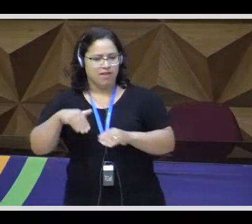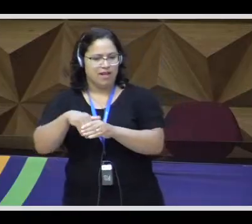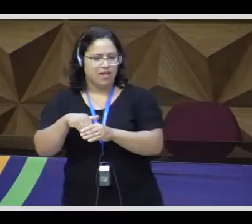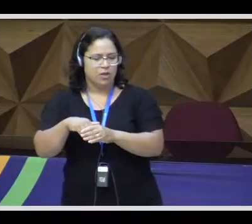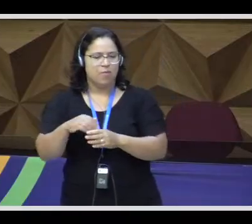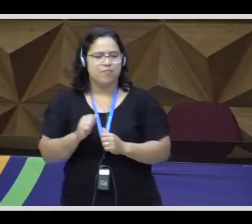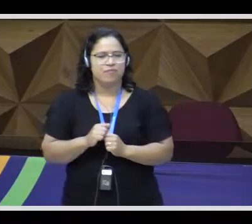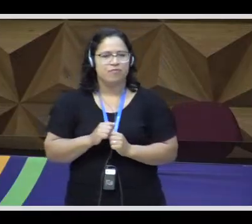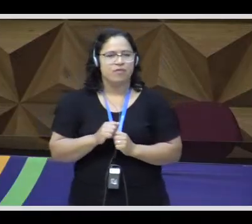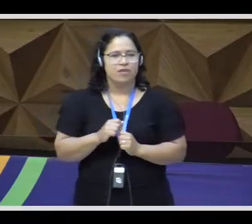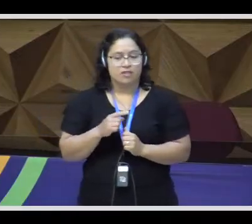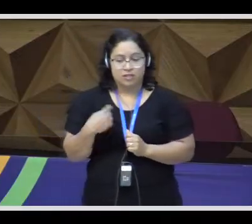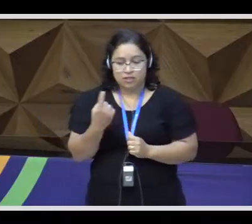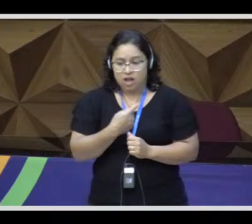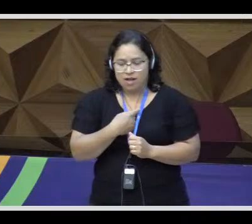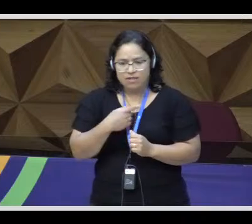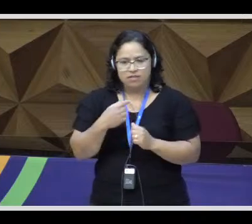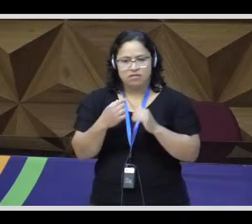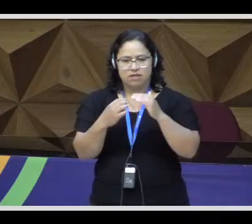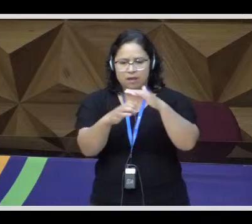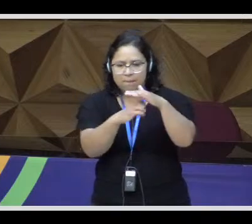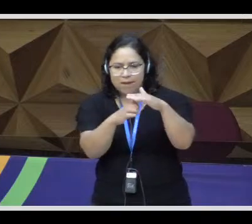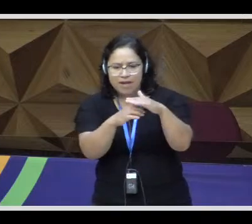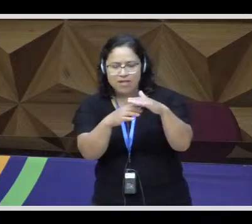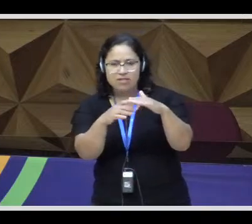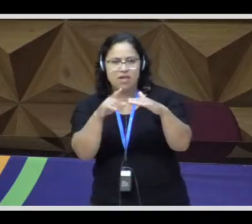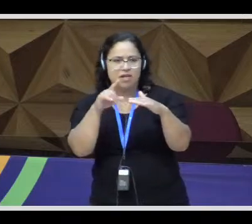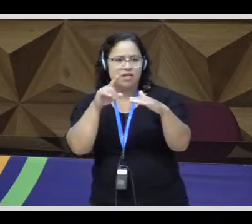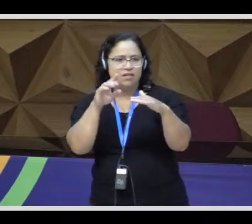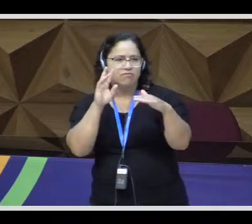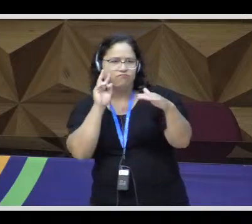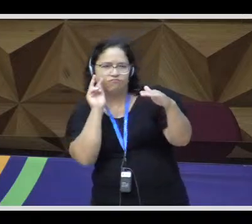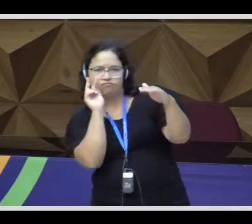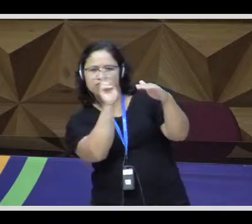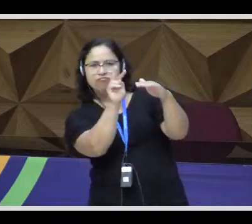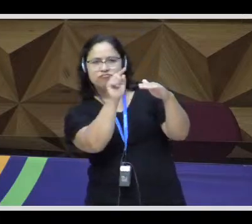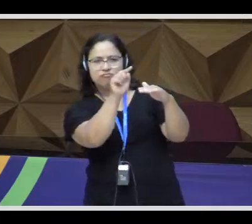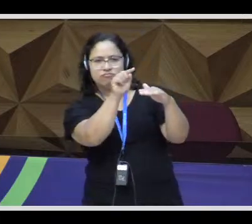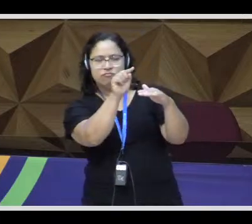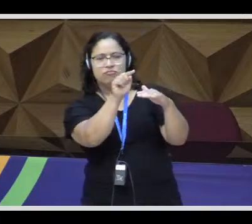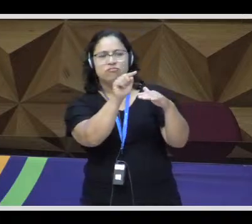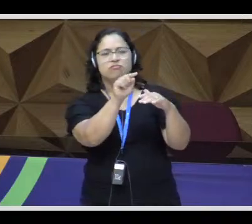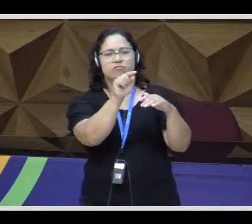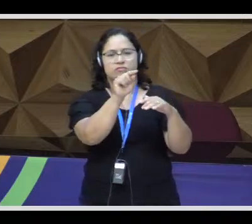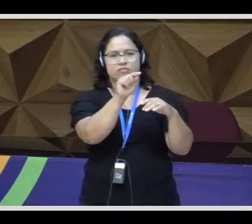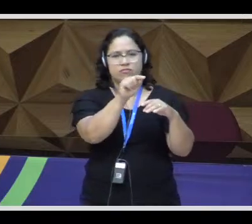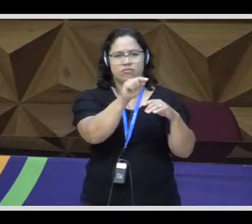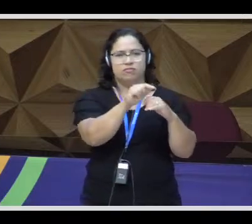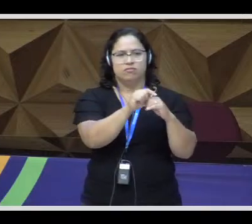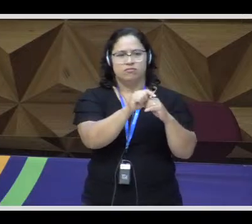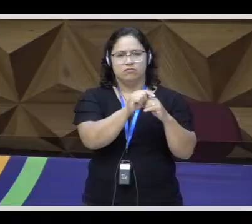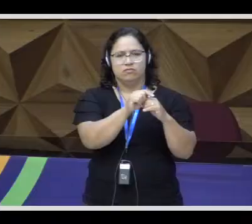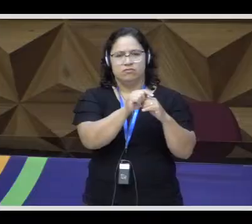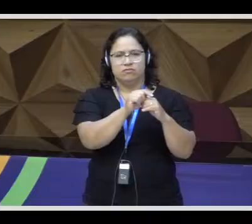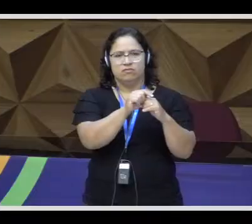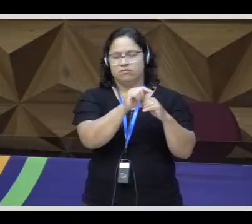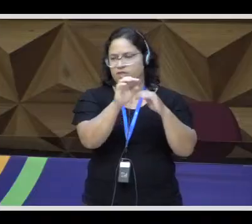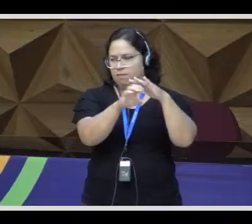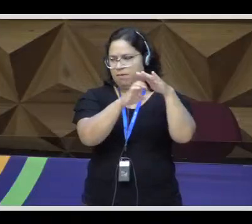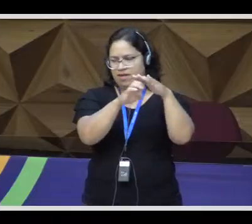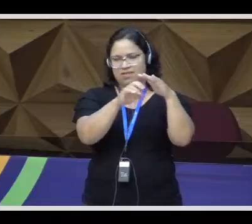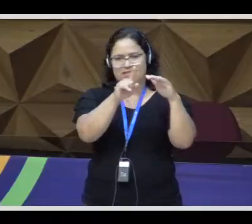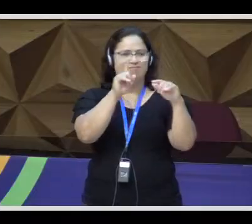at from Europe to the US is Cambridge Analytica. Of course. And you probably look at them as well as a competitor or maybe, I